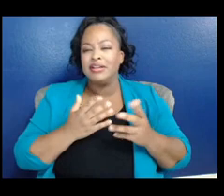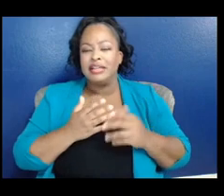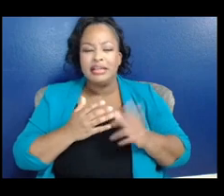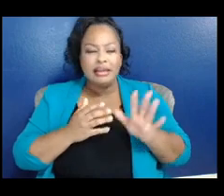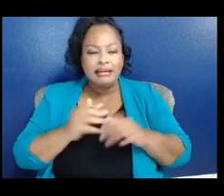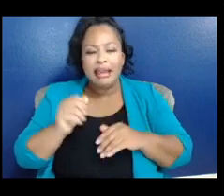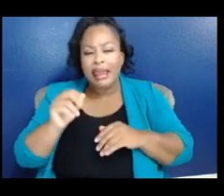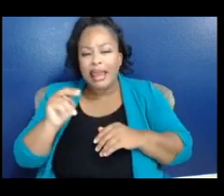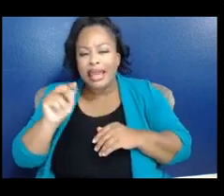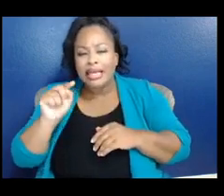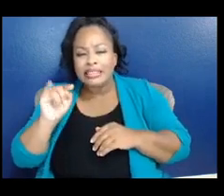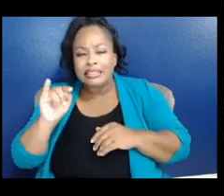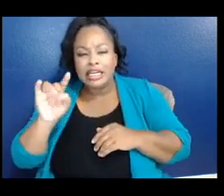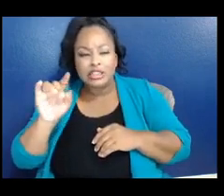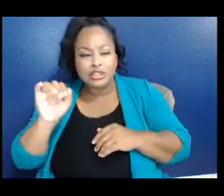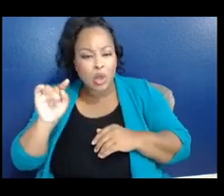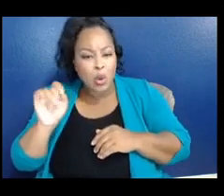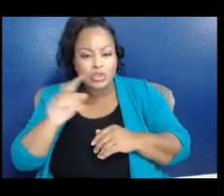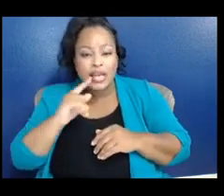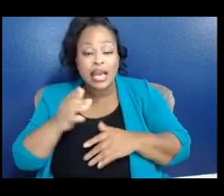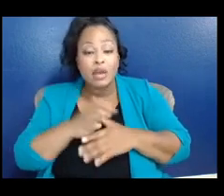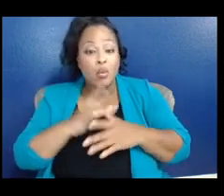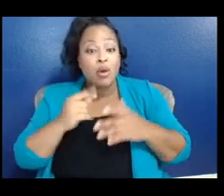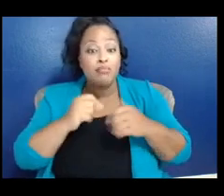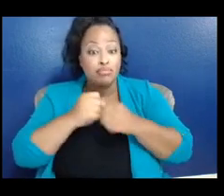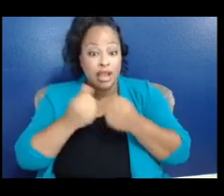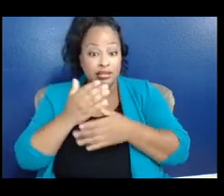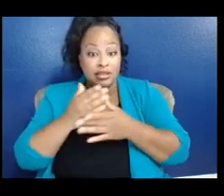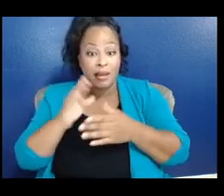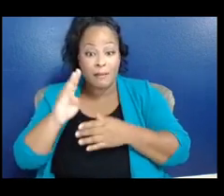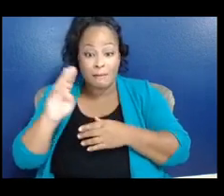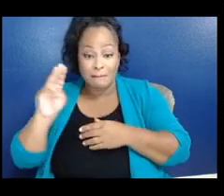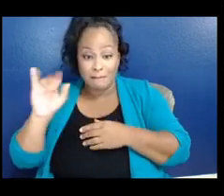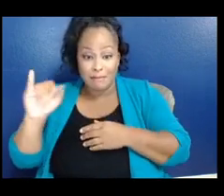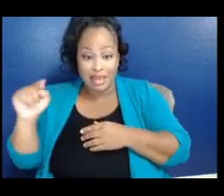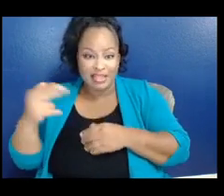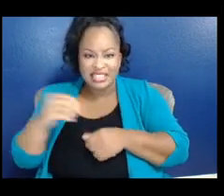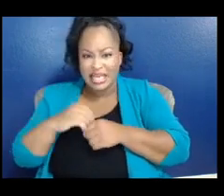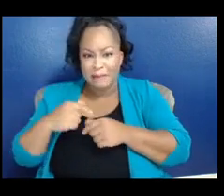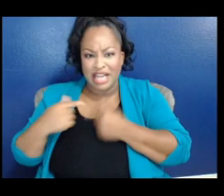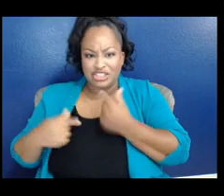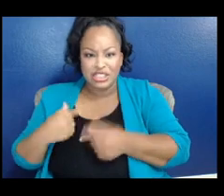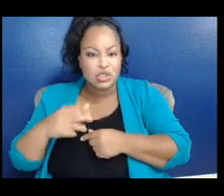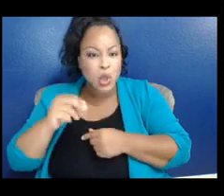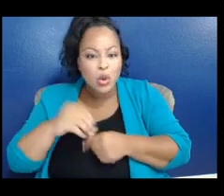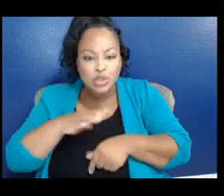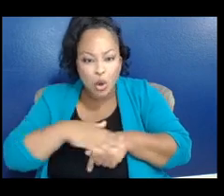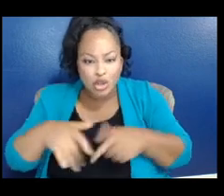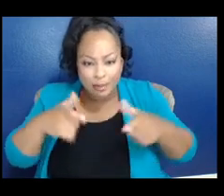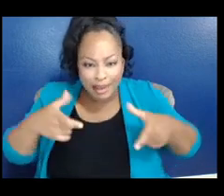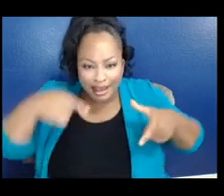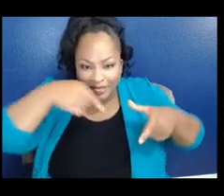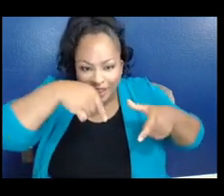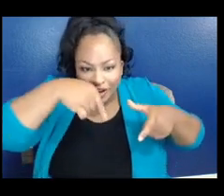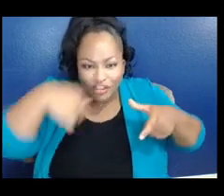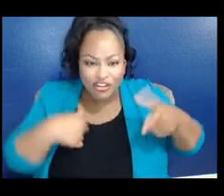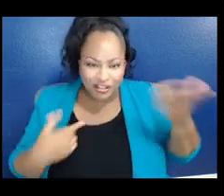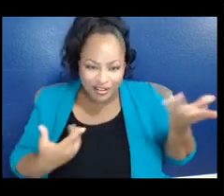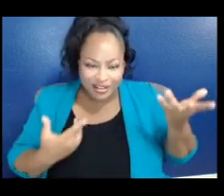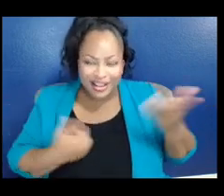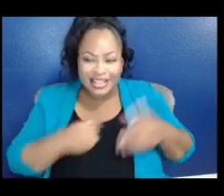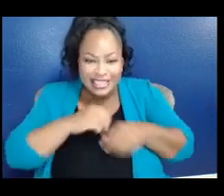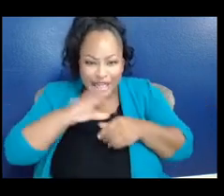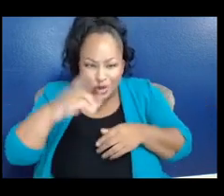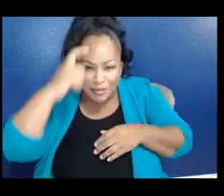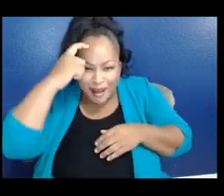and you'll bust some myths also. Some of those, it's in my genes myths. No, it's on your plate. It's in your environment. It's in your